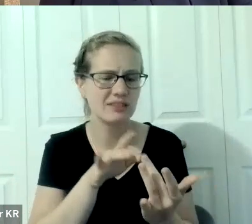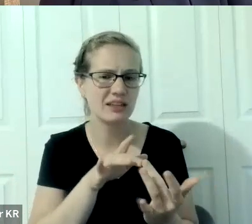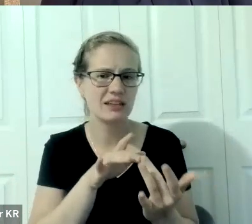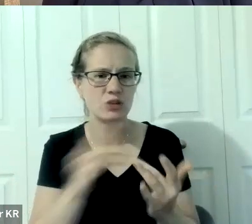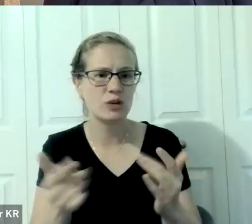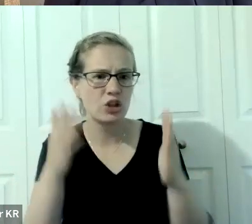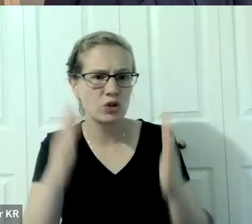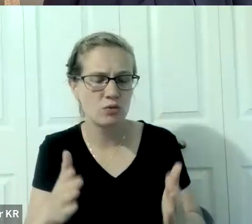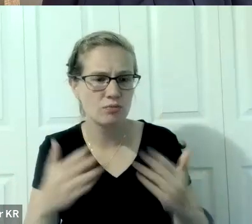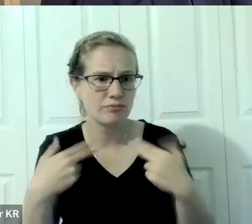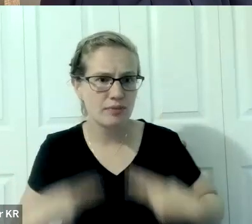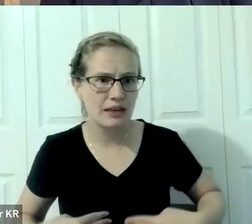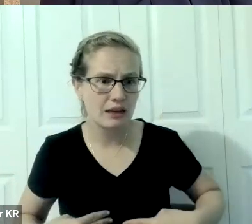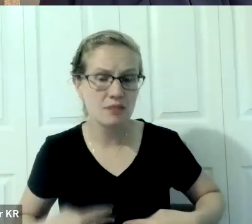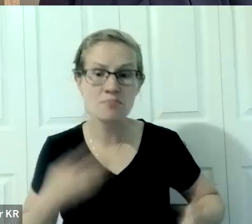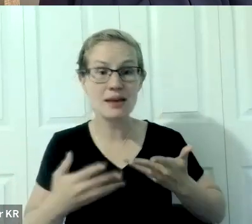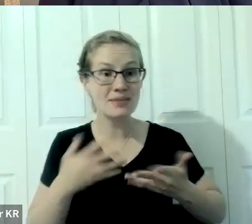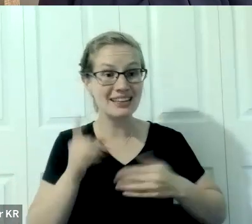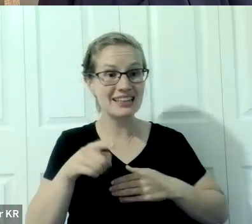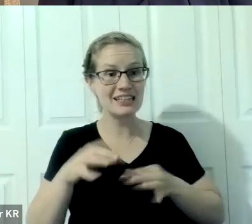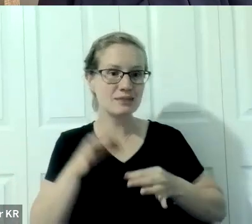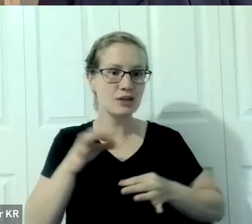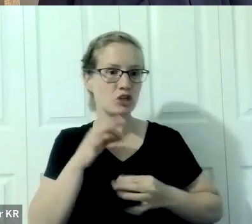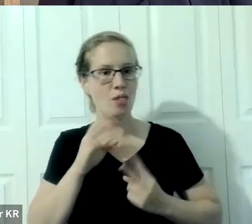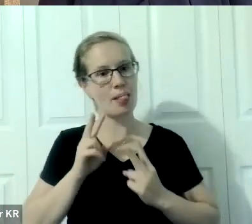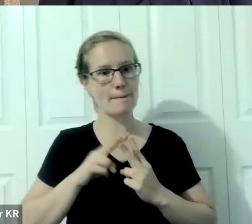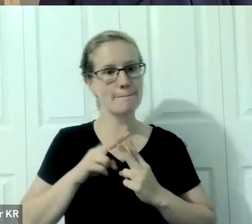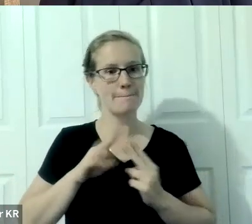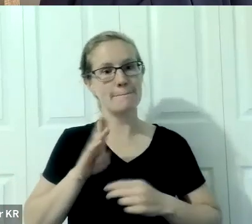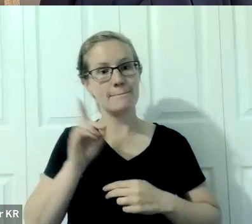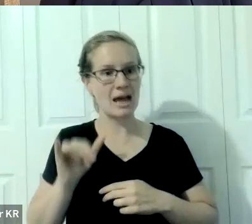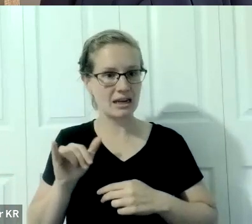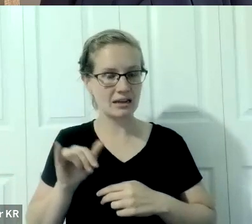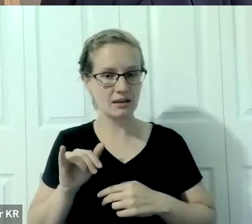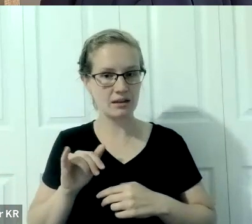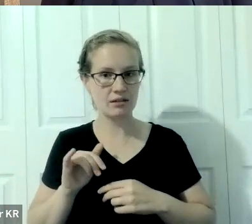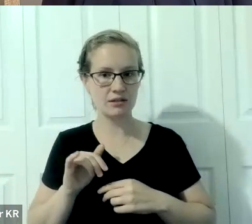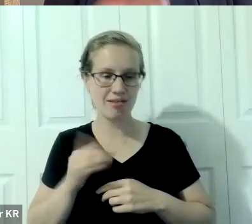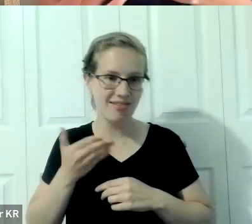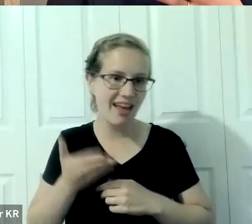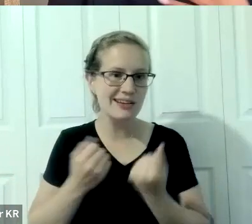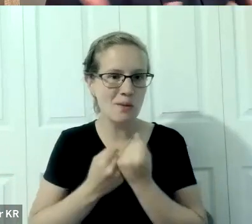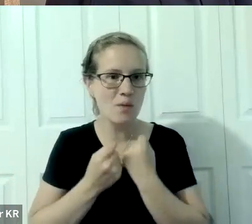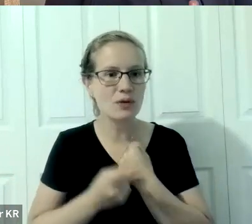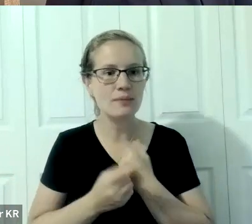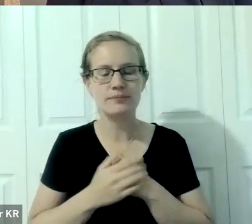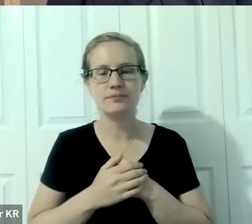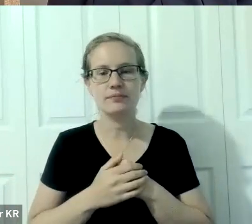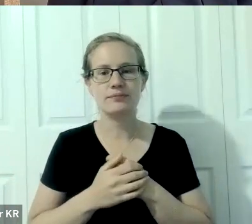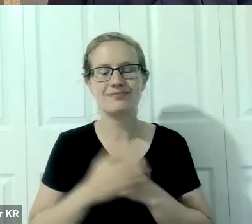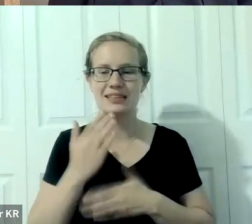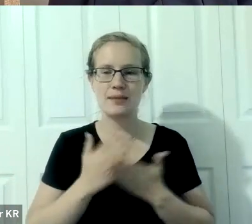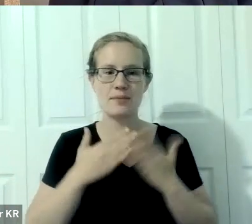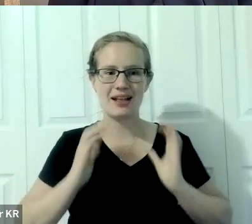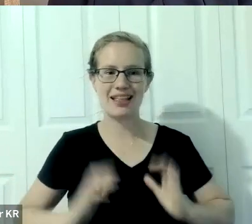another human. Maybe you need like a spiritual buddy. And they're there for you. And some of my clients